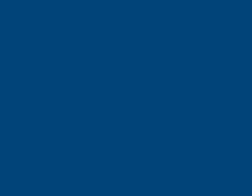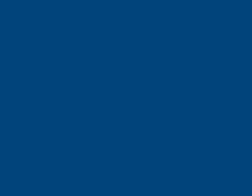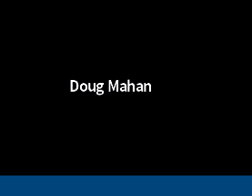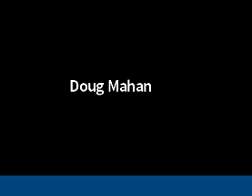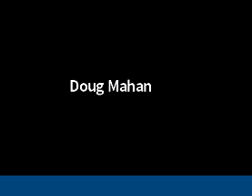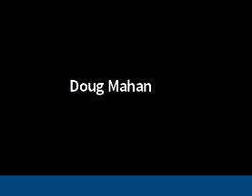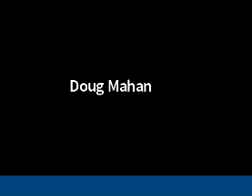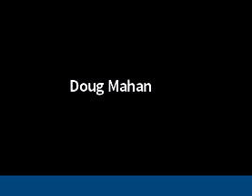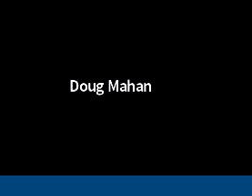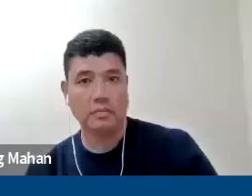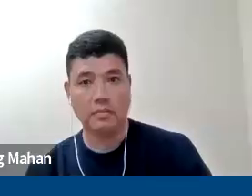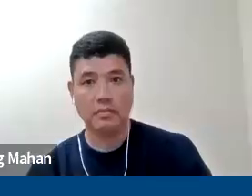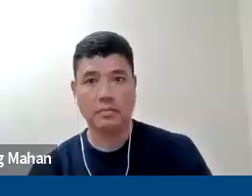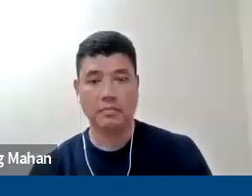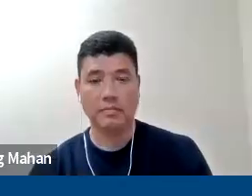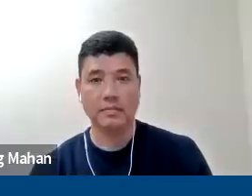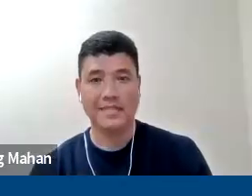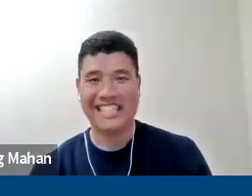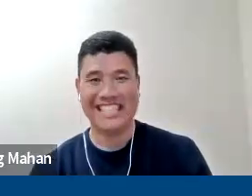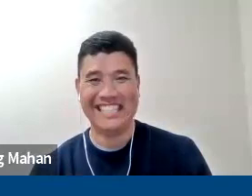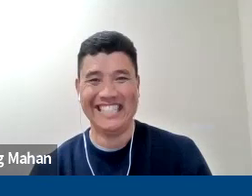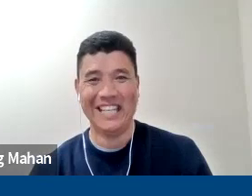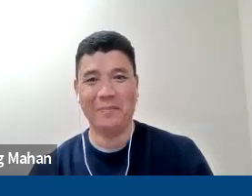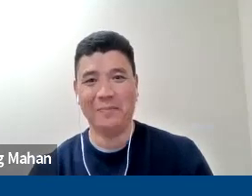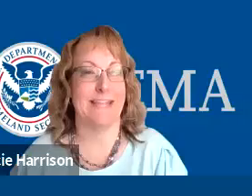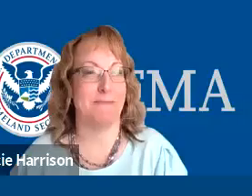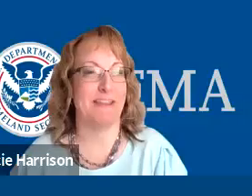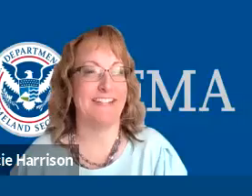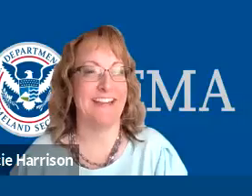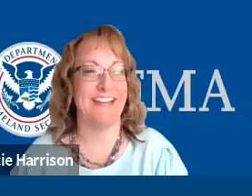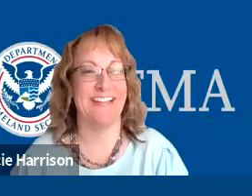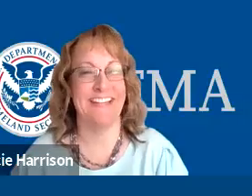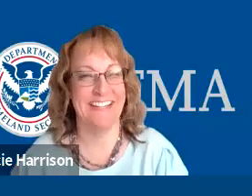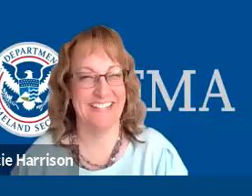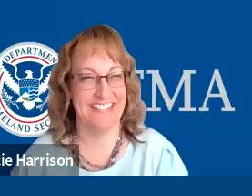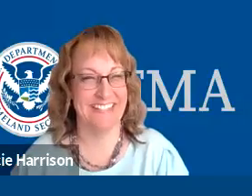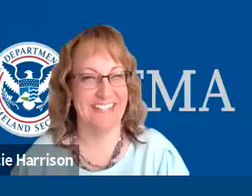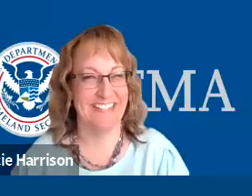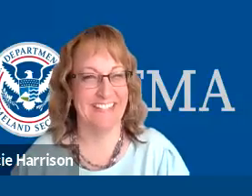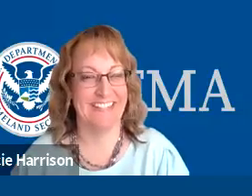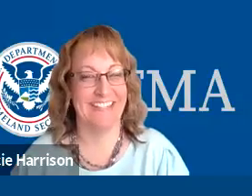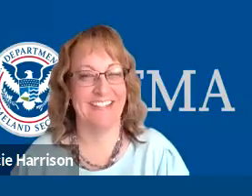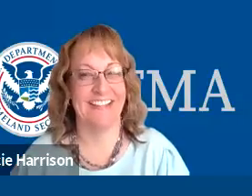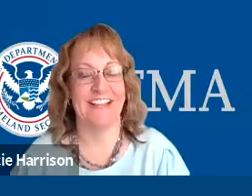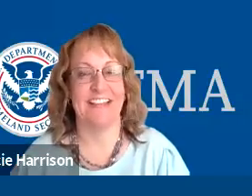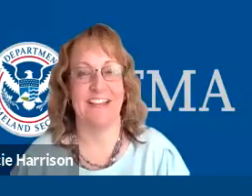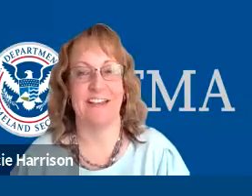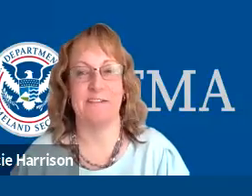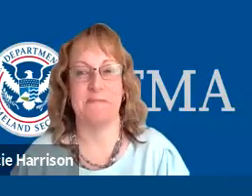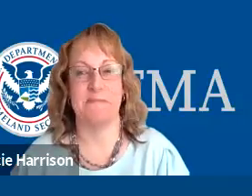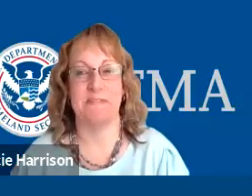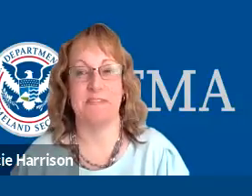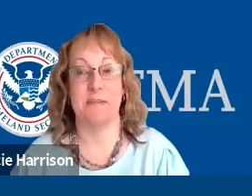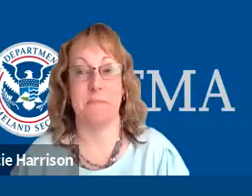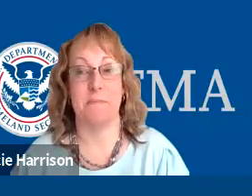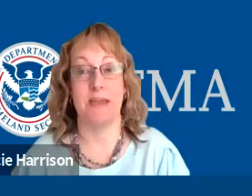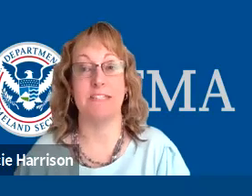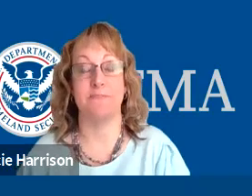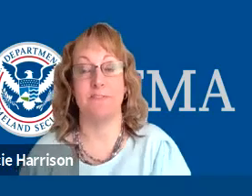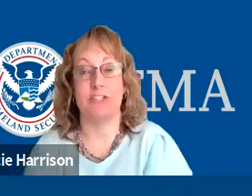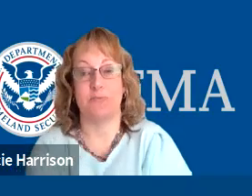into, I think, our final slides here. Hal asks, what would be